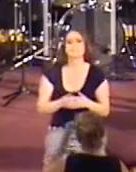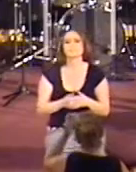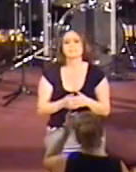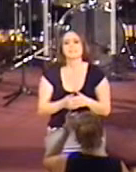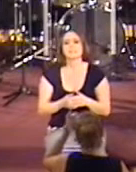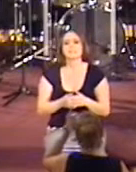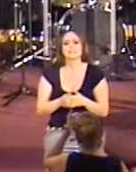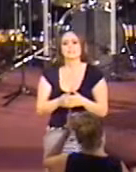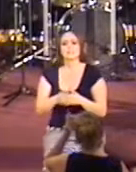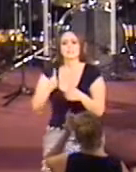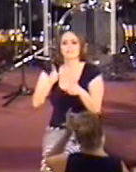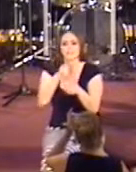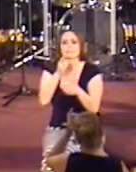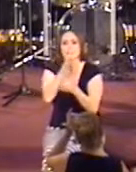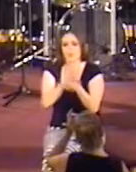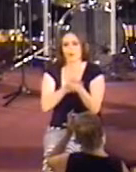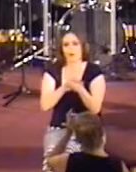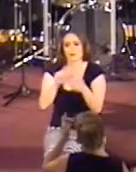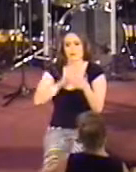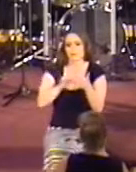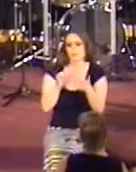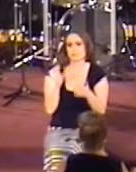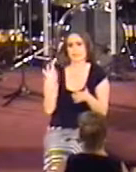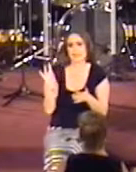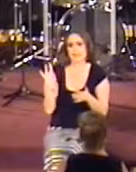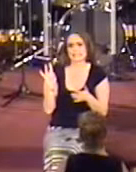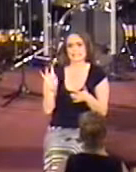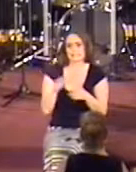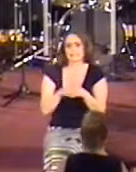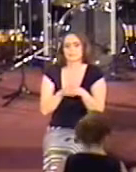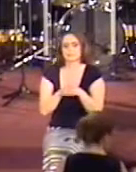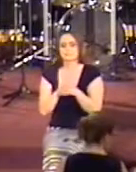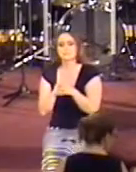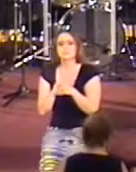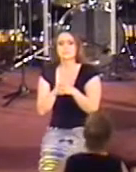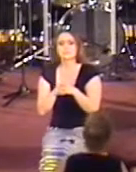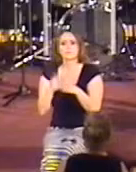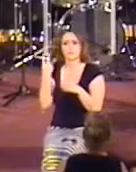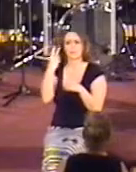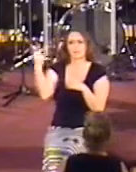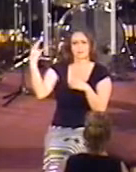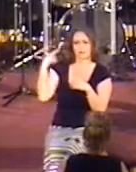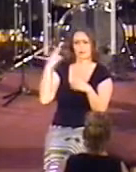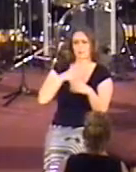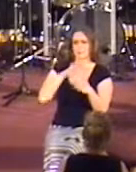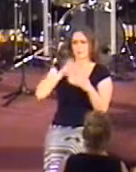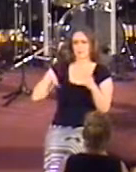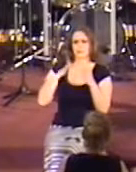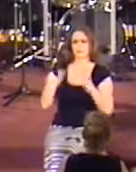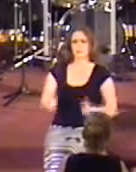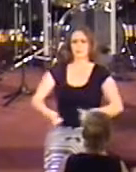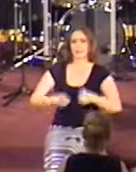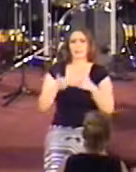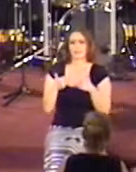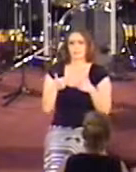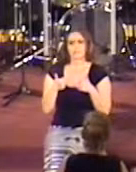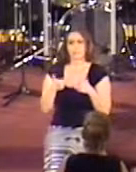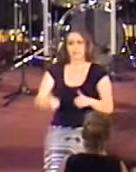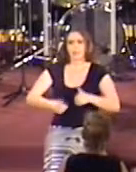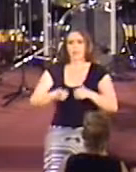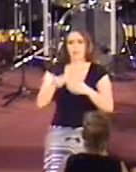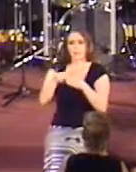very first part of verse 8 there when we get there. As I look back through my Christian life, in my life before